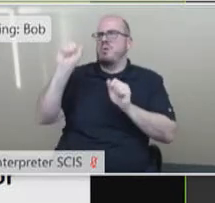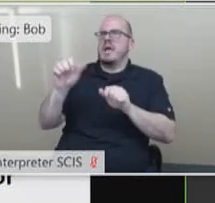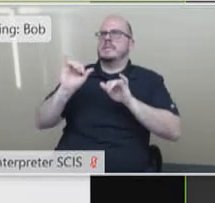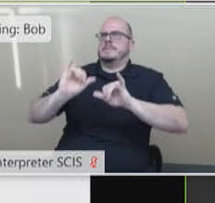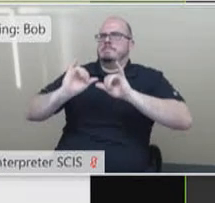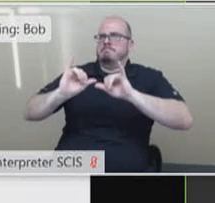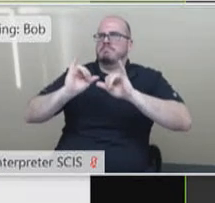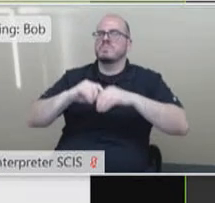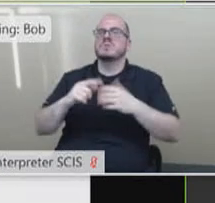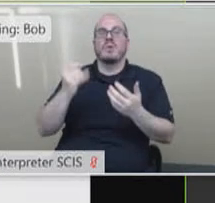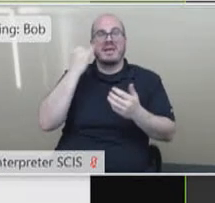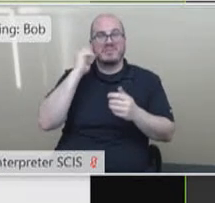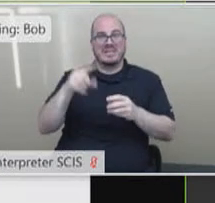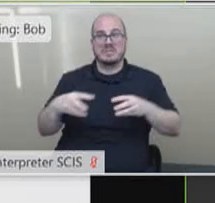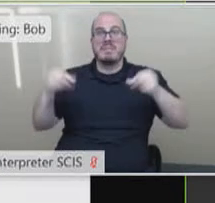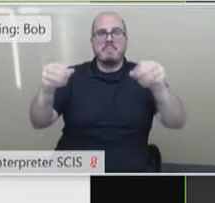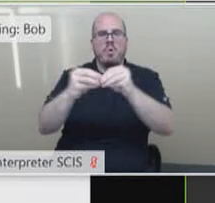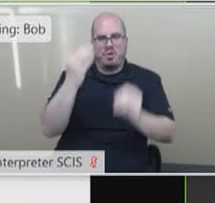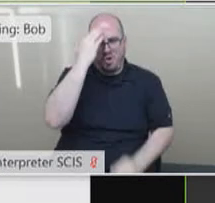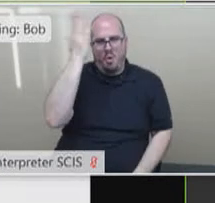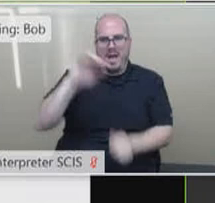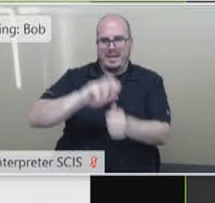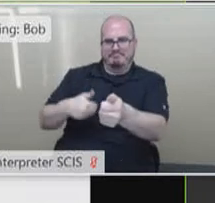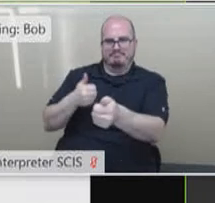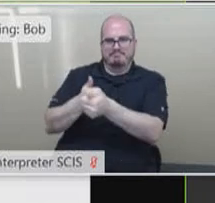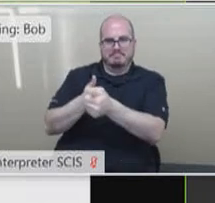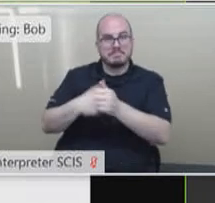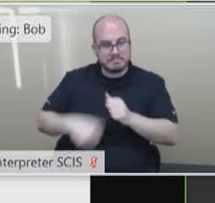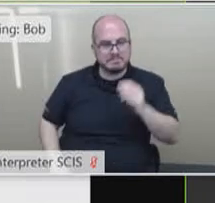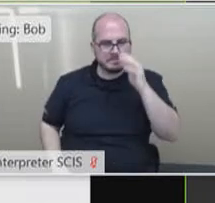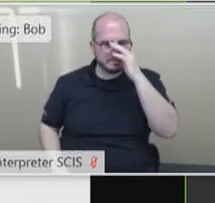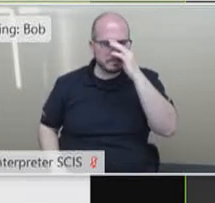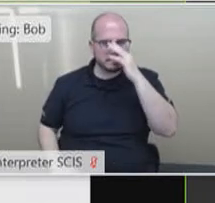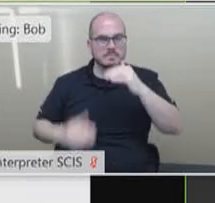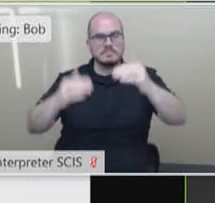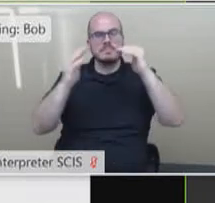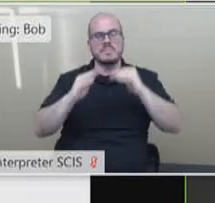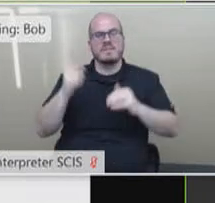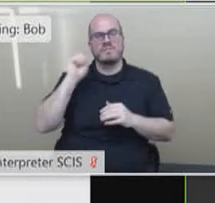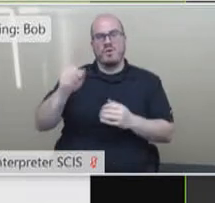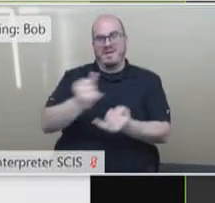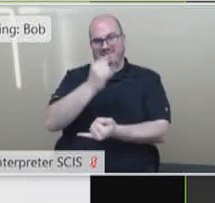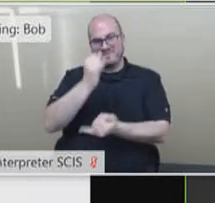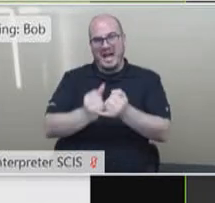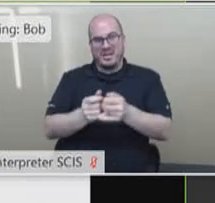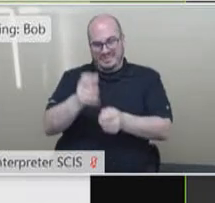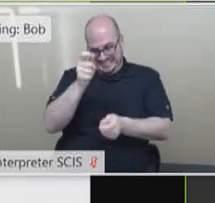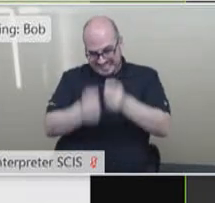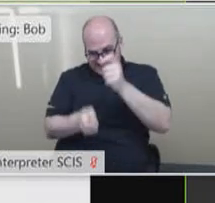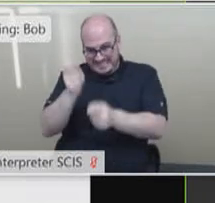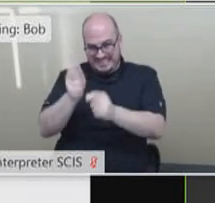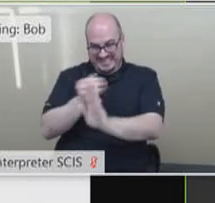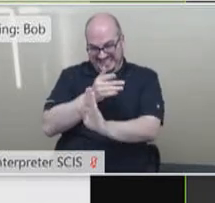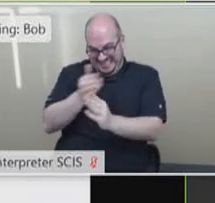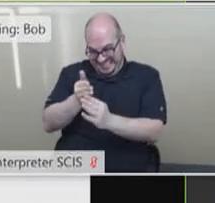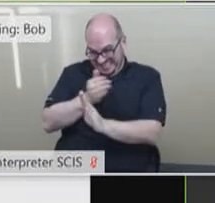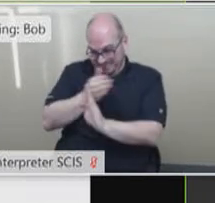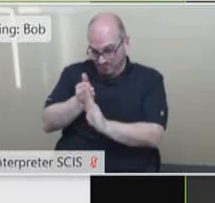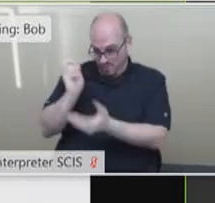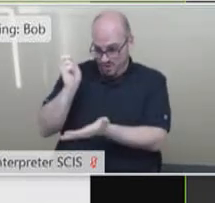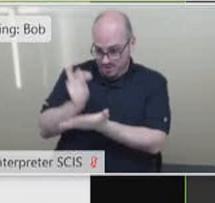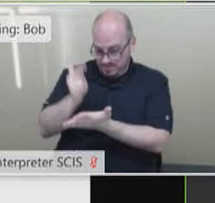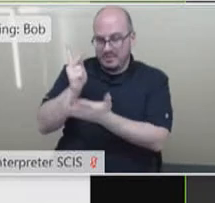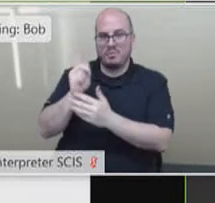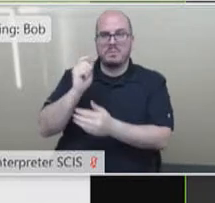Unfortunately, we believe that the revisions that will have to be made for the final budget that is due to the board, back to the board on May the 6th, that they will